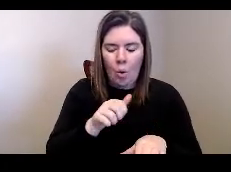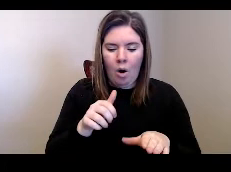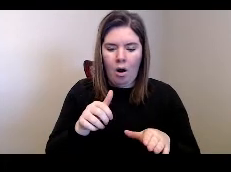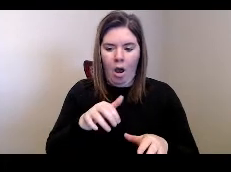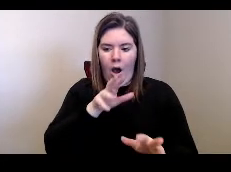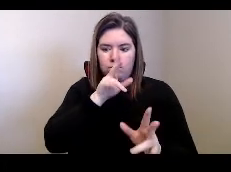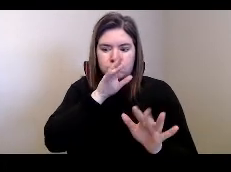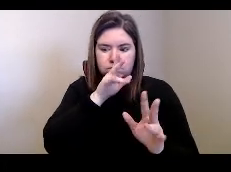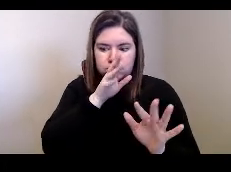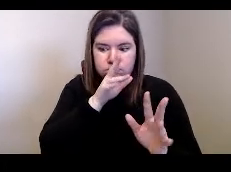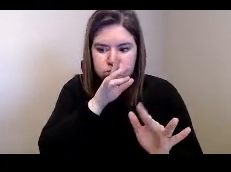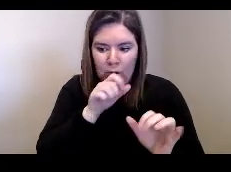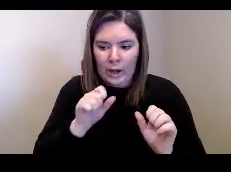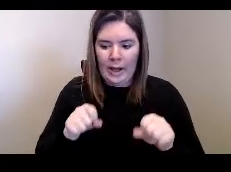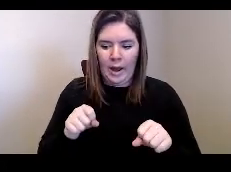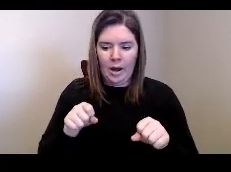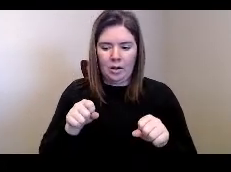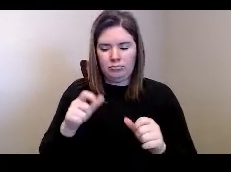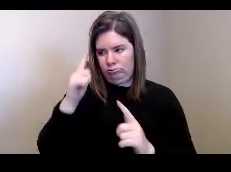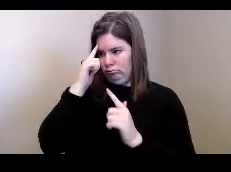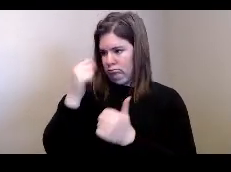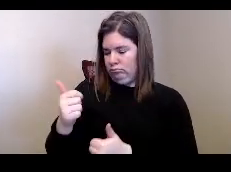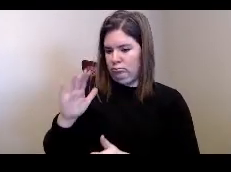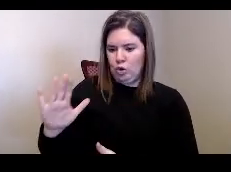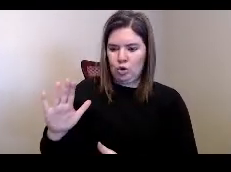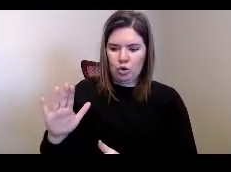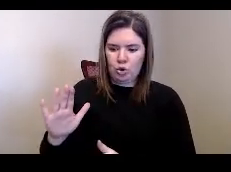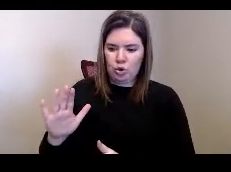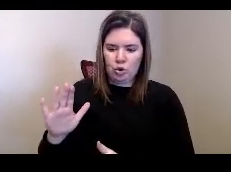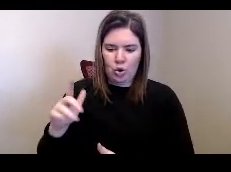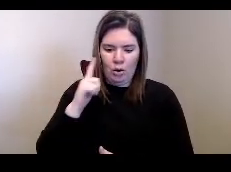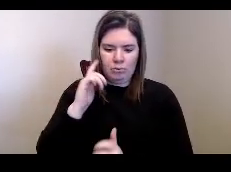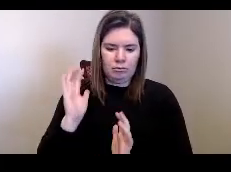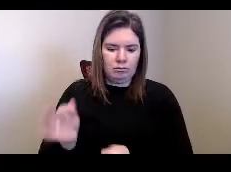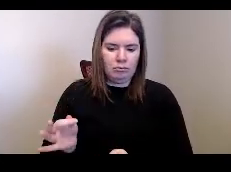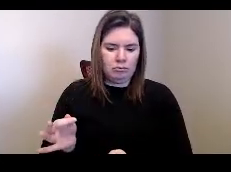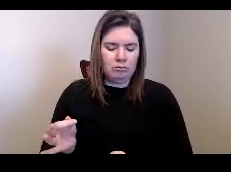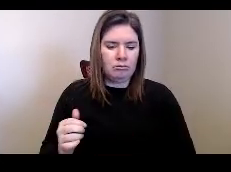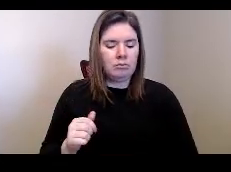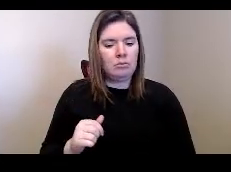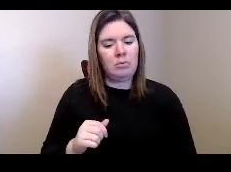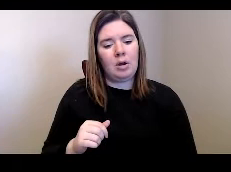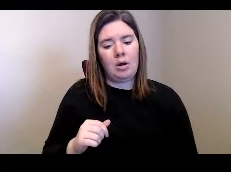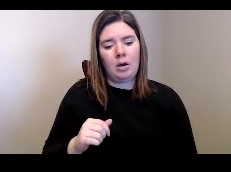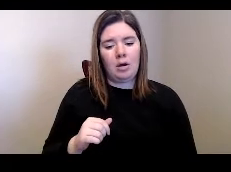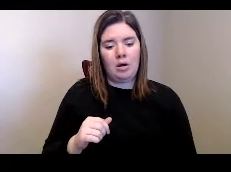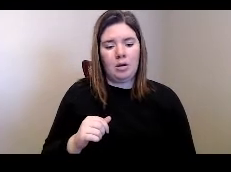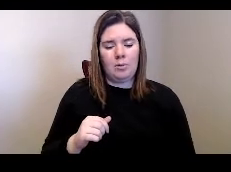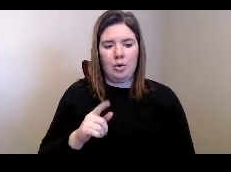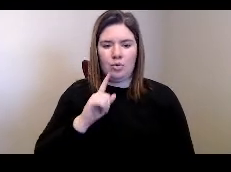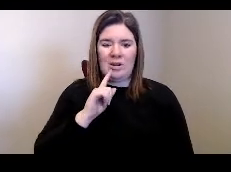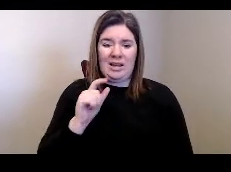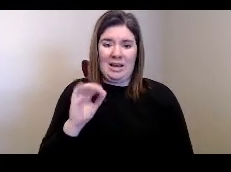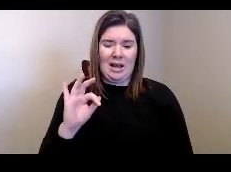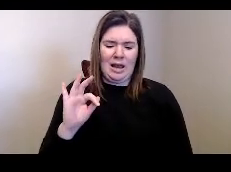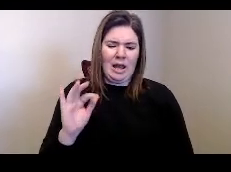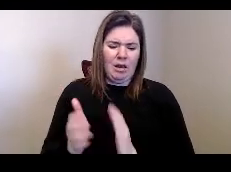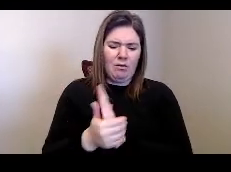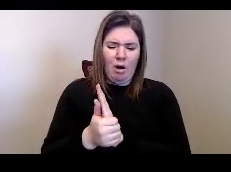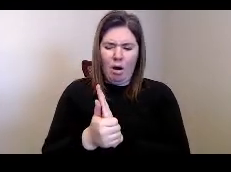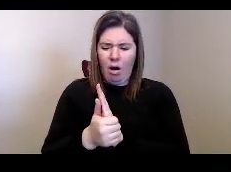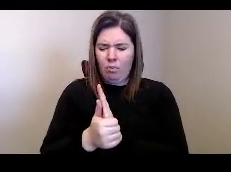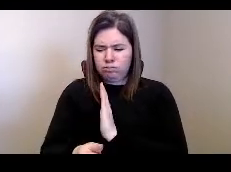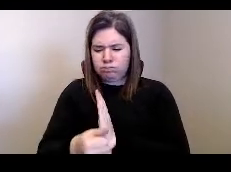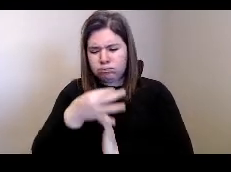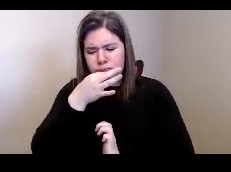you is your comfort level. So a very skilled screen reader